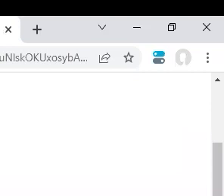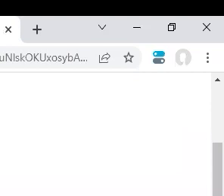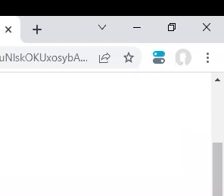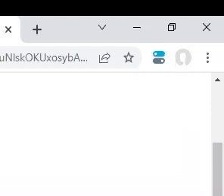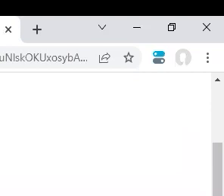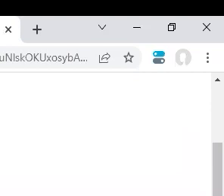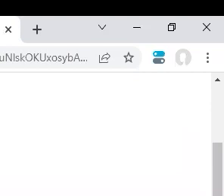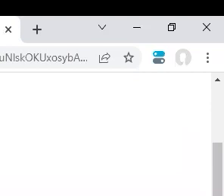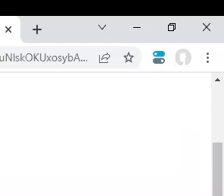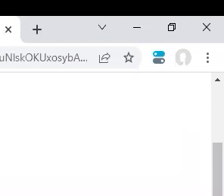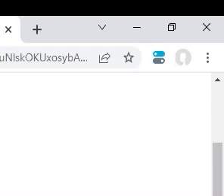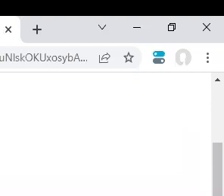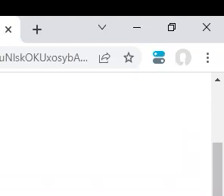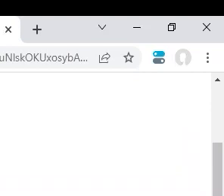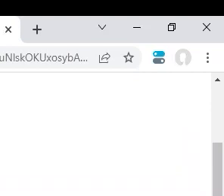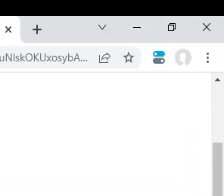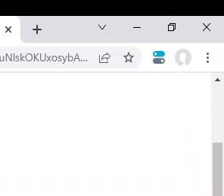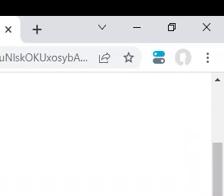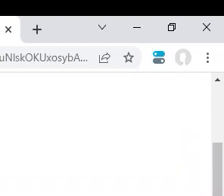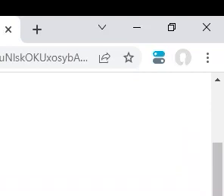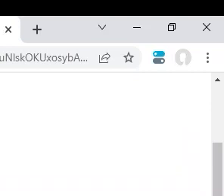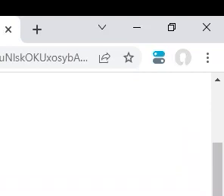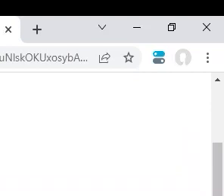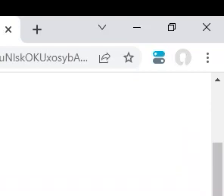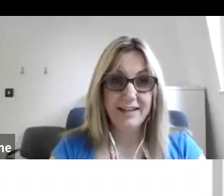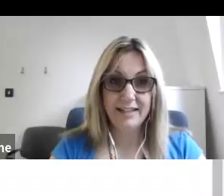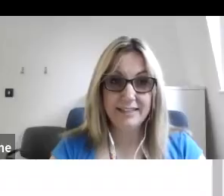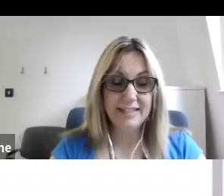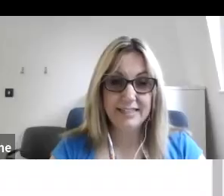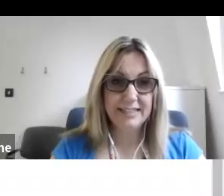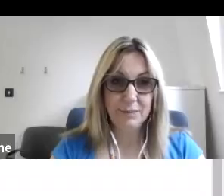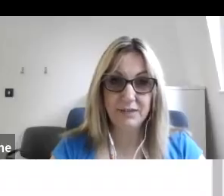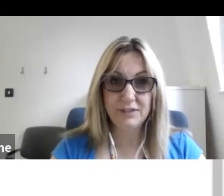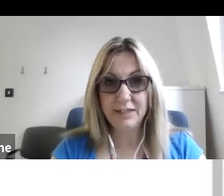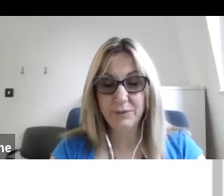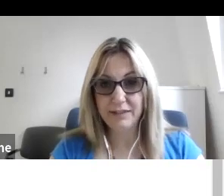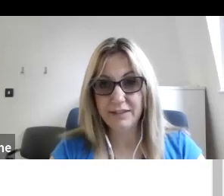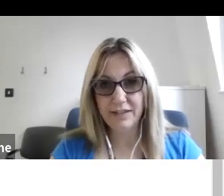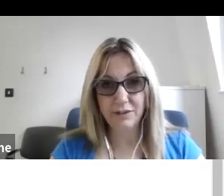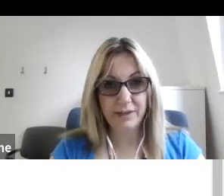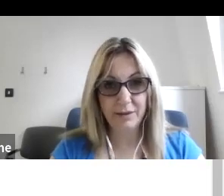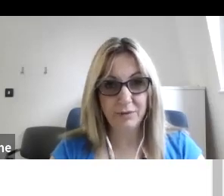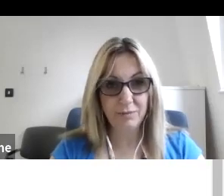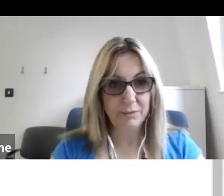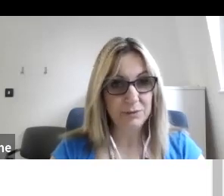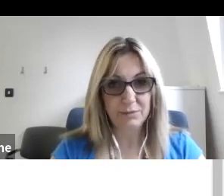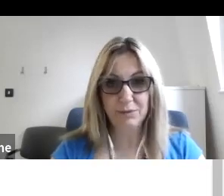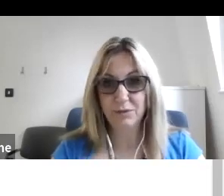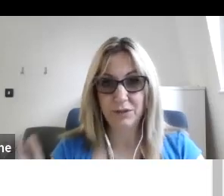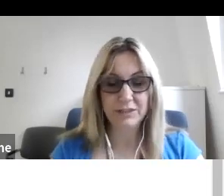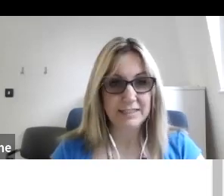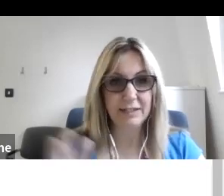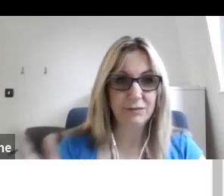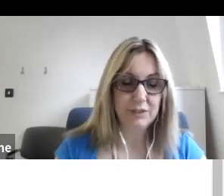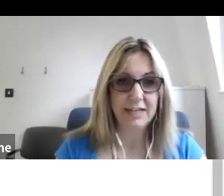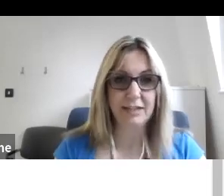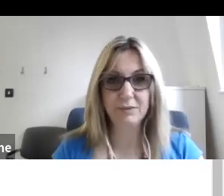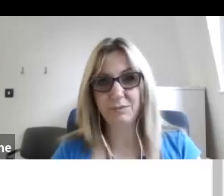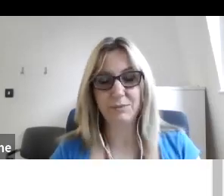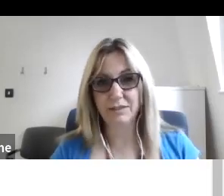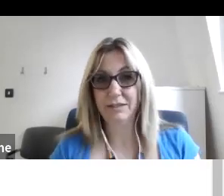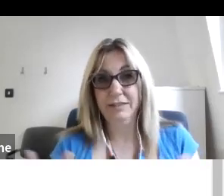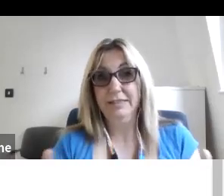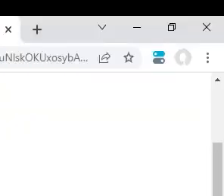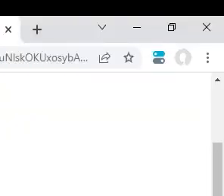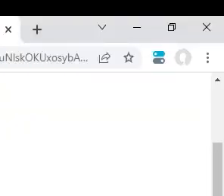to have another option, because obviously what works for one doesn't always work for the other. Yeah, and in CPFT, we're happy for people to be referred in several